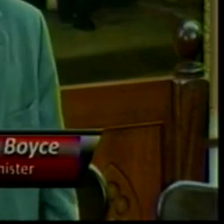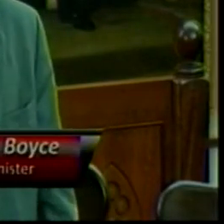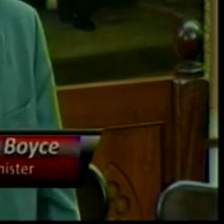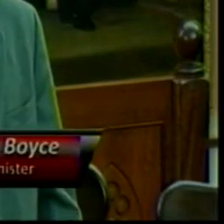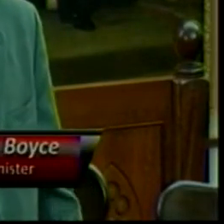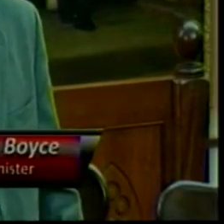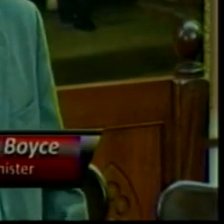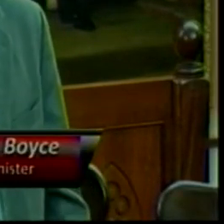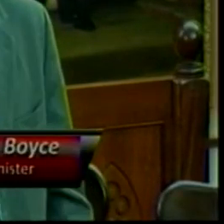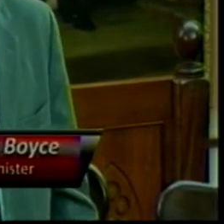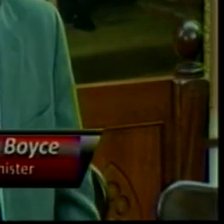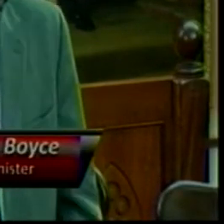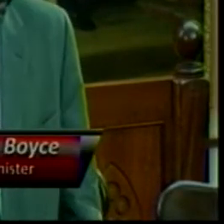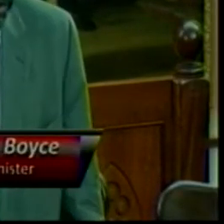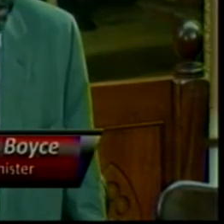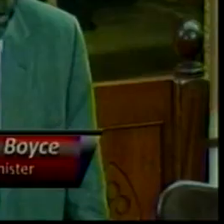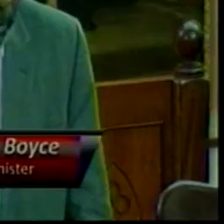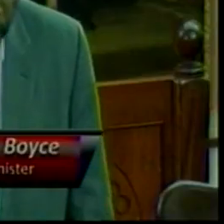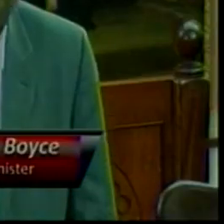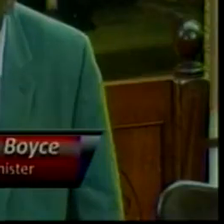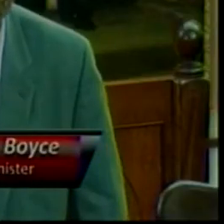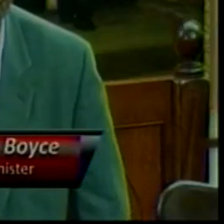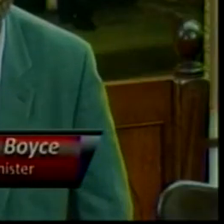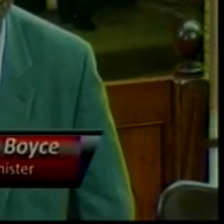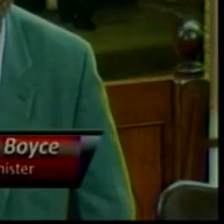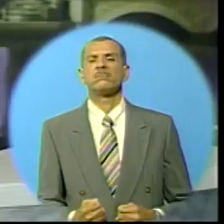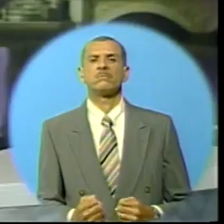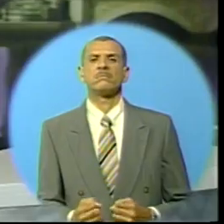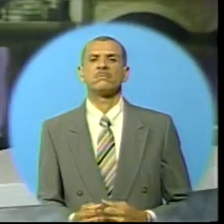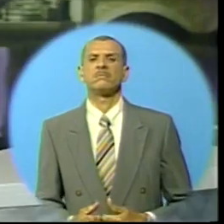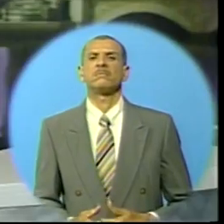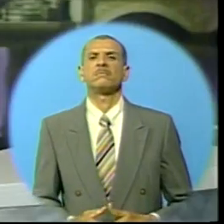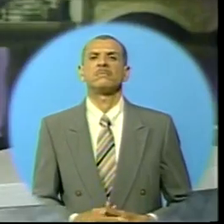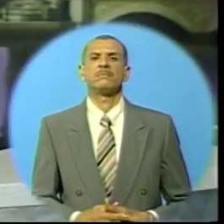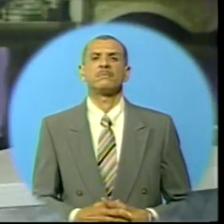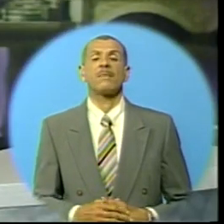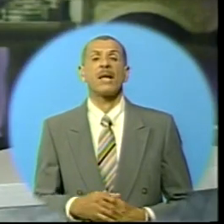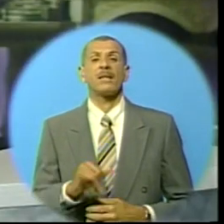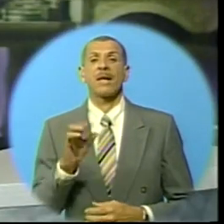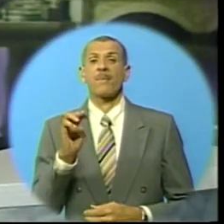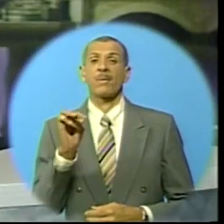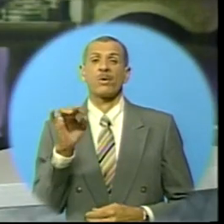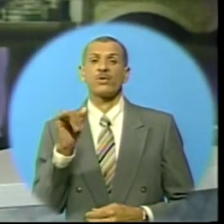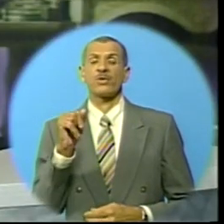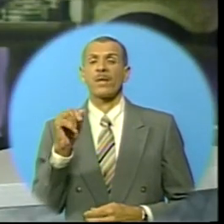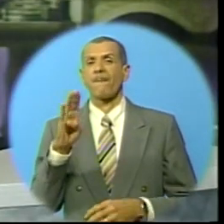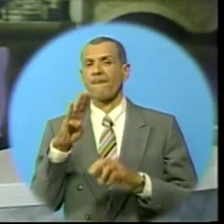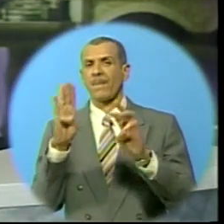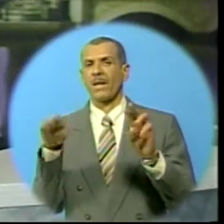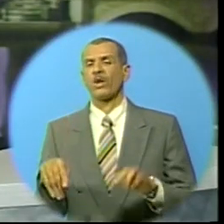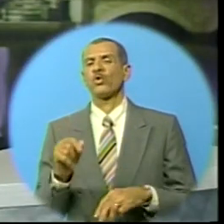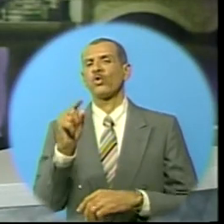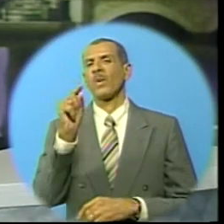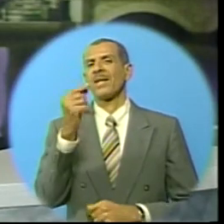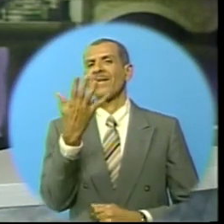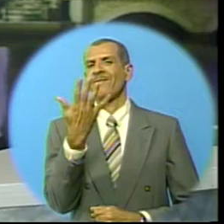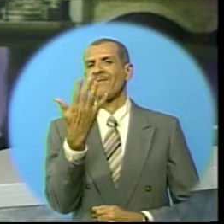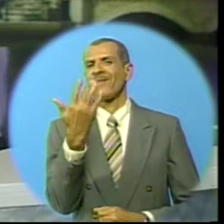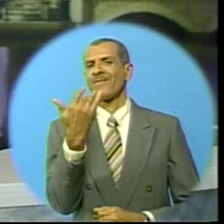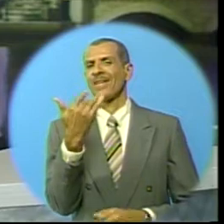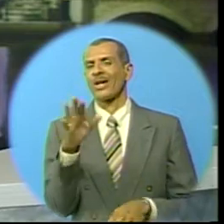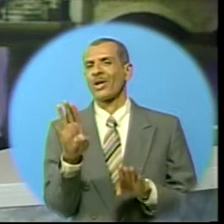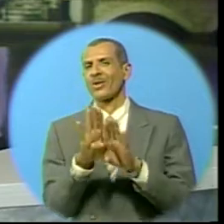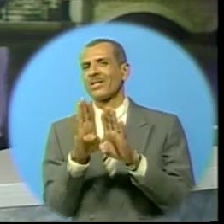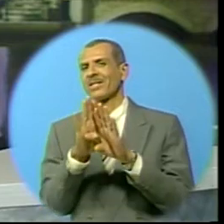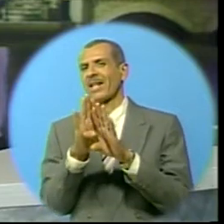that they can get past the immigration authorities. The Immigration Amendment Bill 2015 closes a loophole